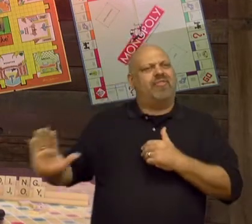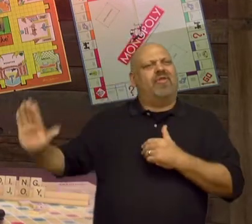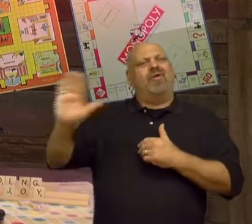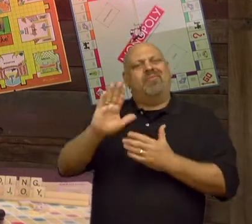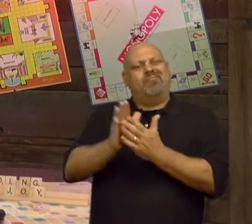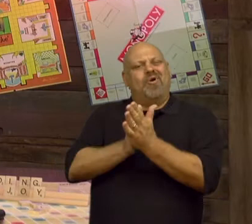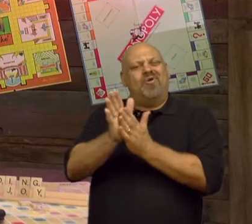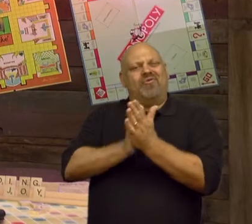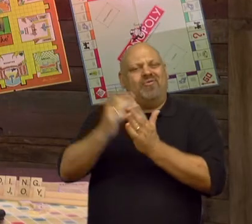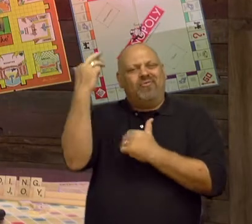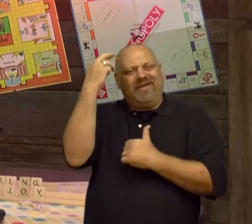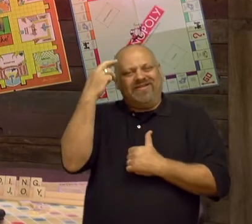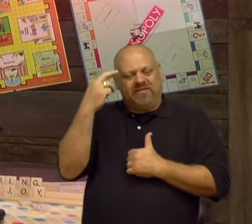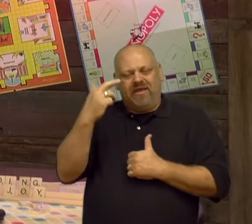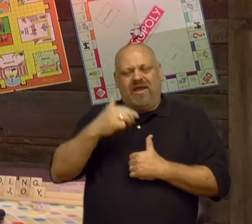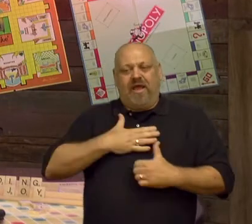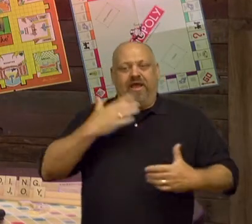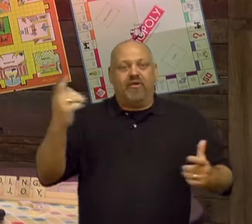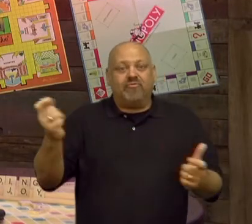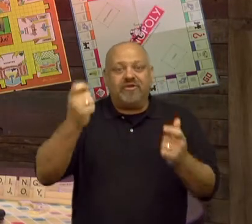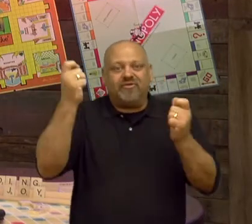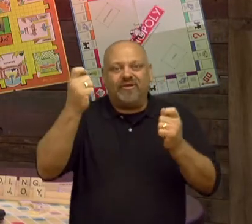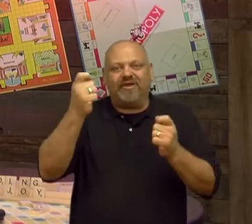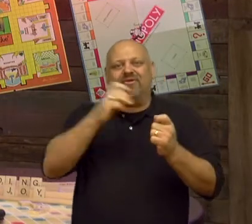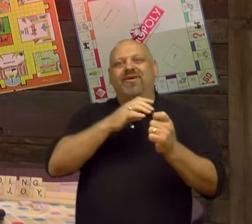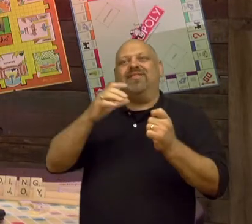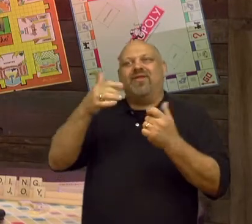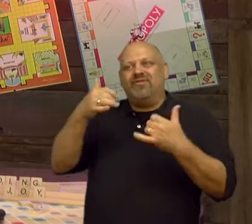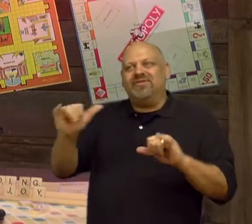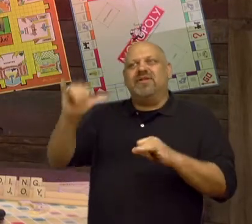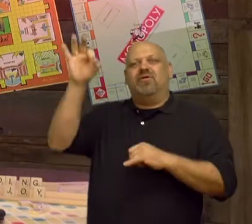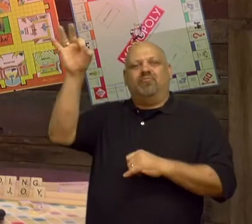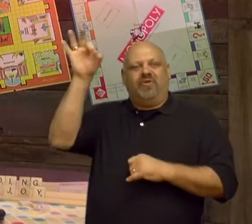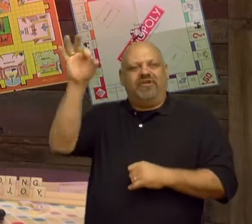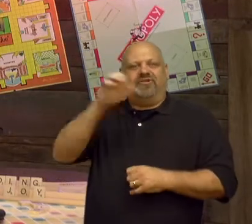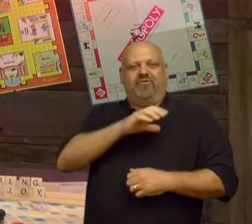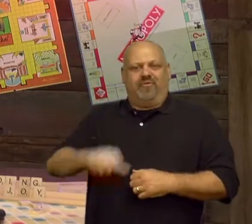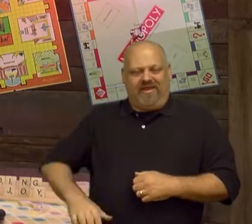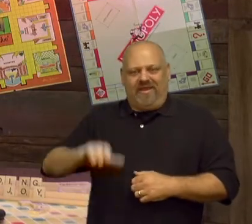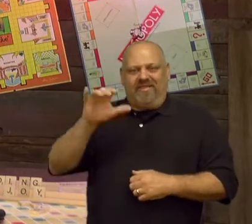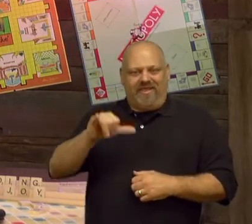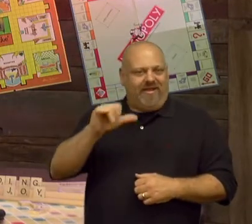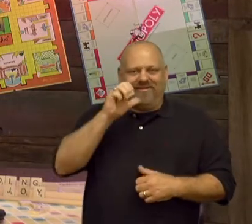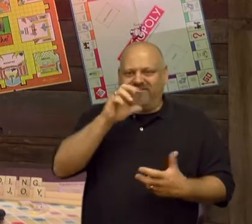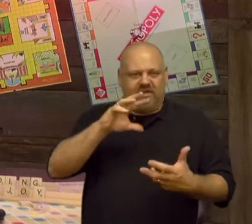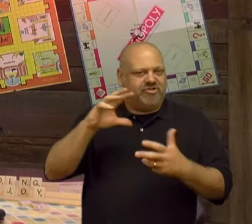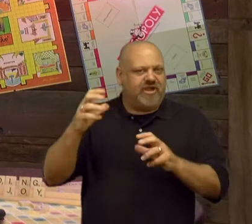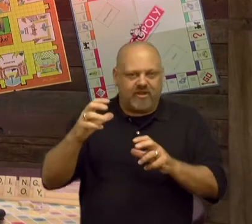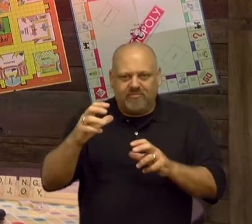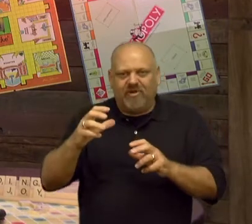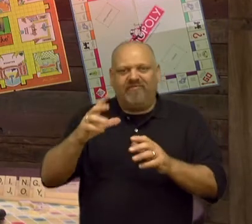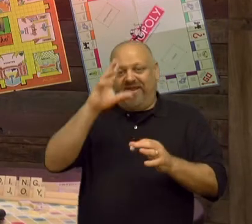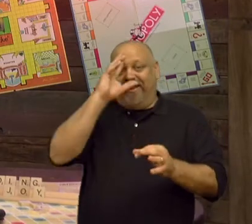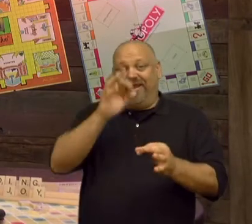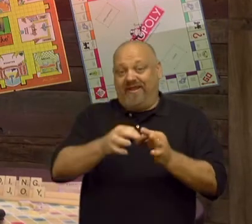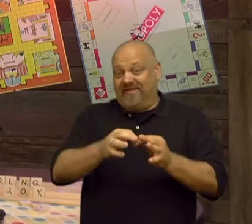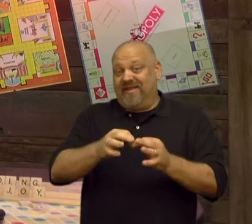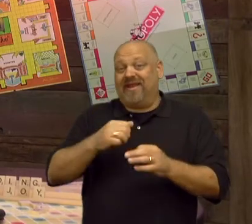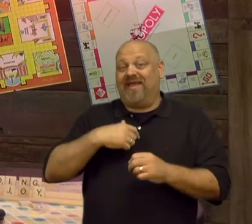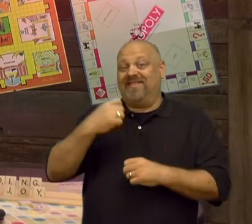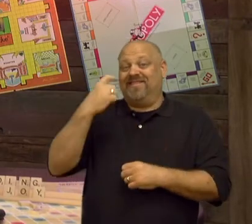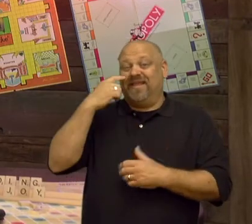motives, I rejoice that Christ is still being preached." That is unshakable